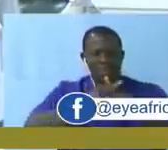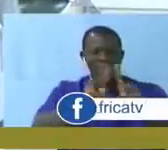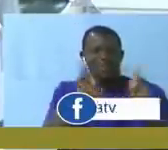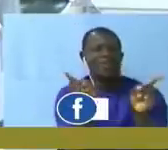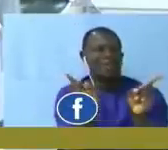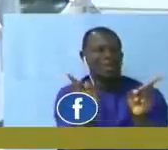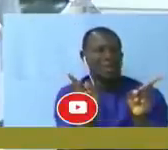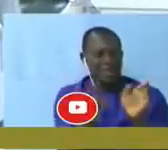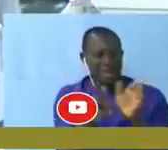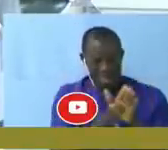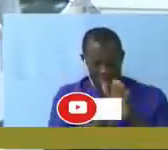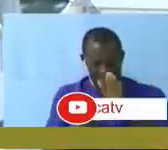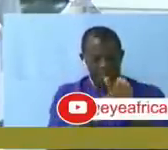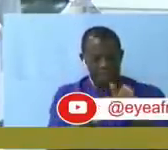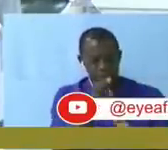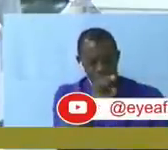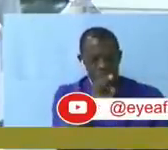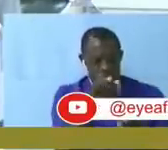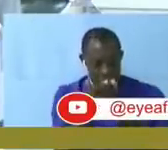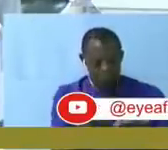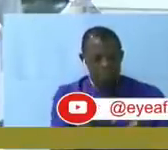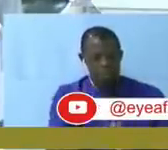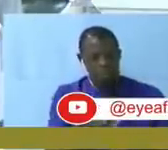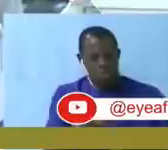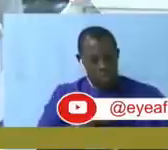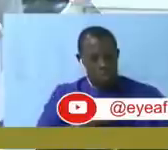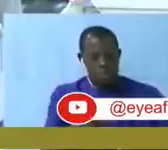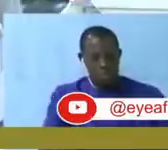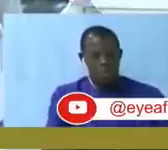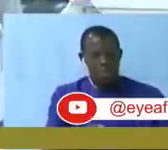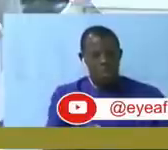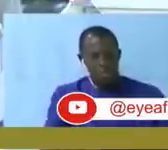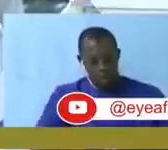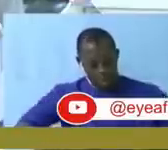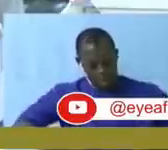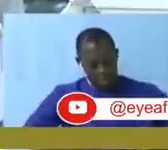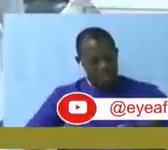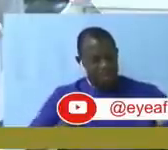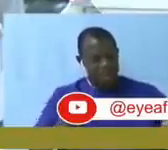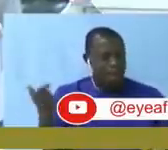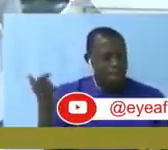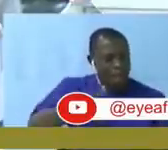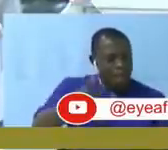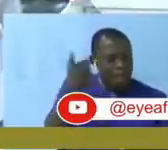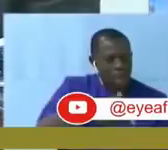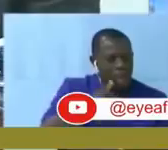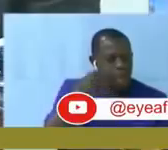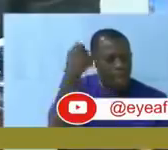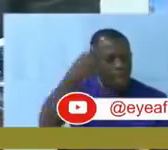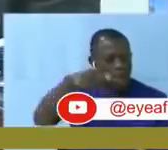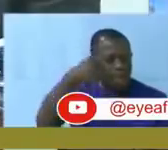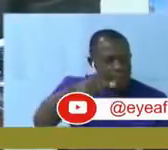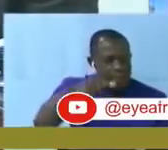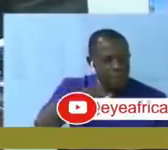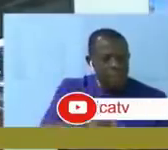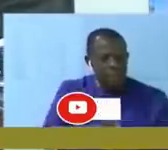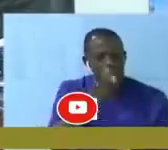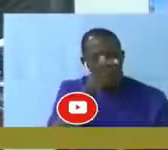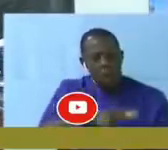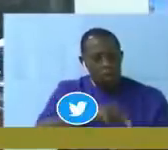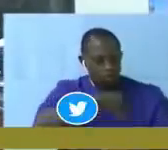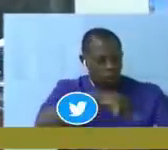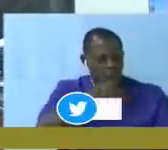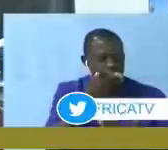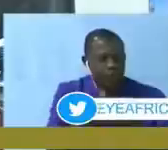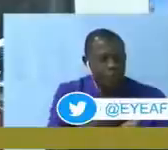after you invested in Benetton. And I'll give examples. Fim don wax nonu